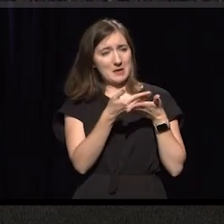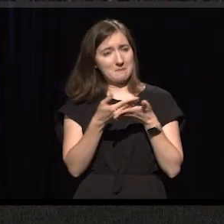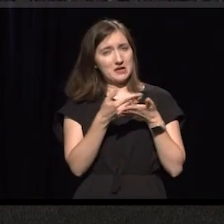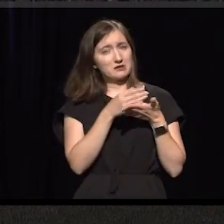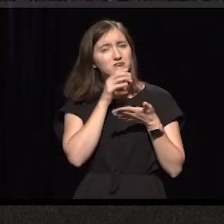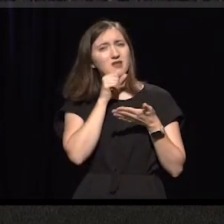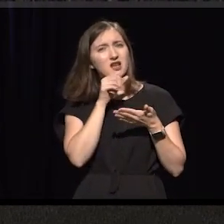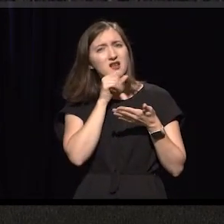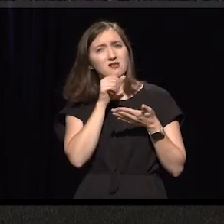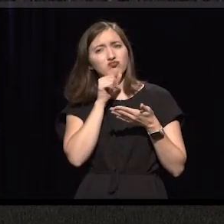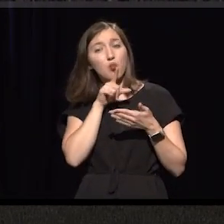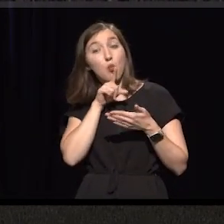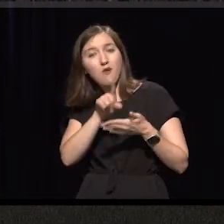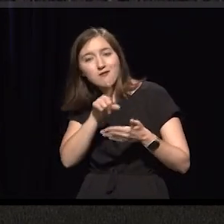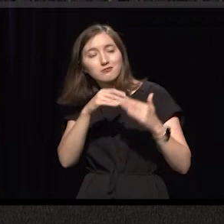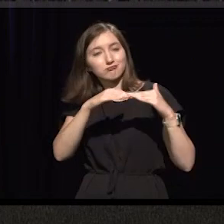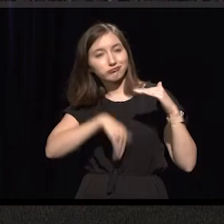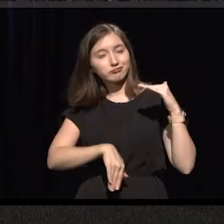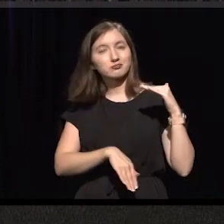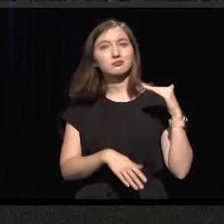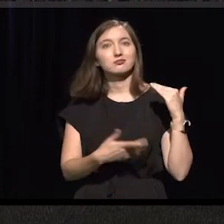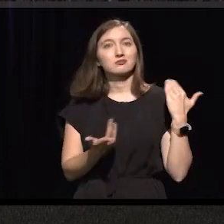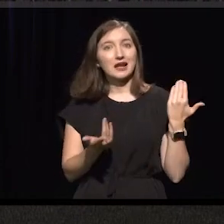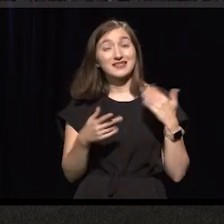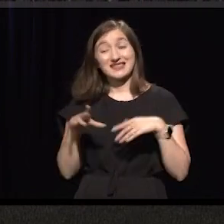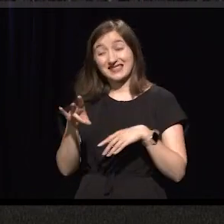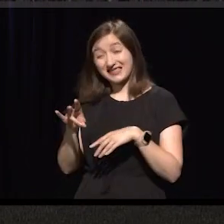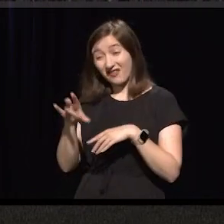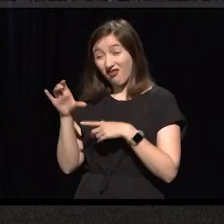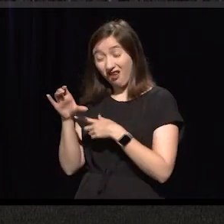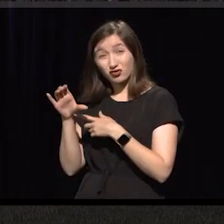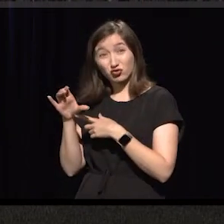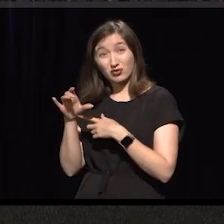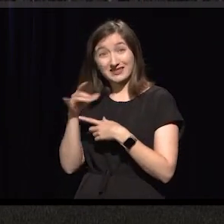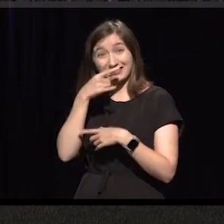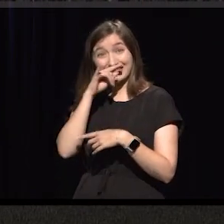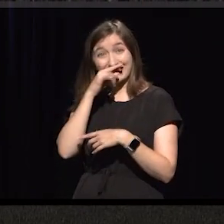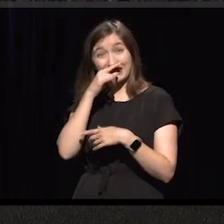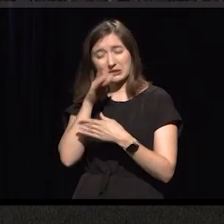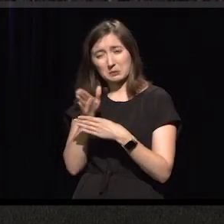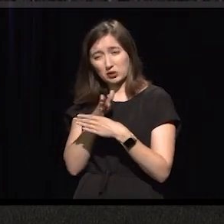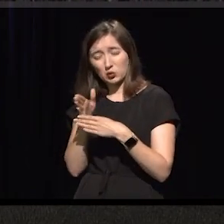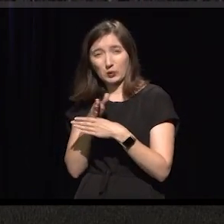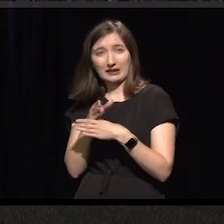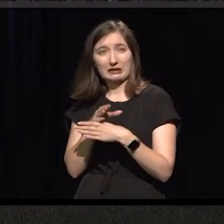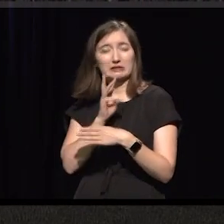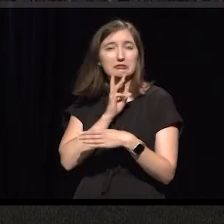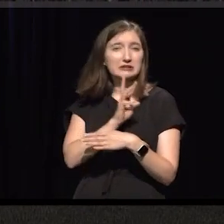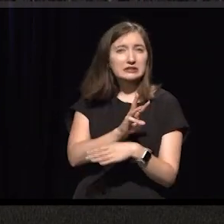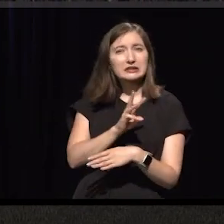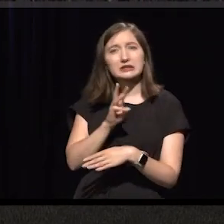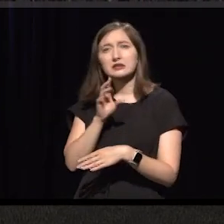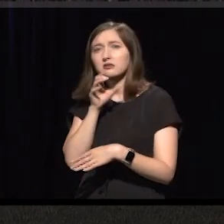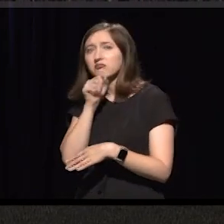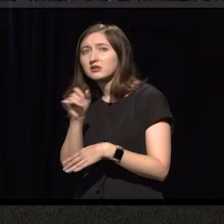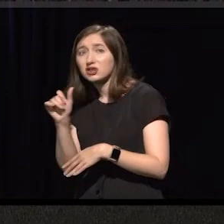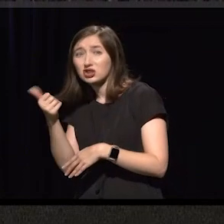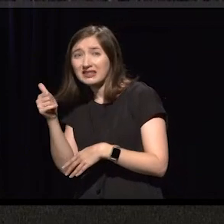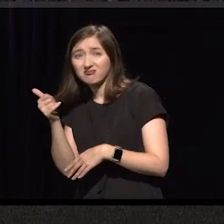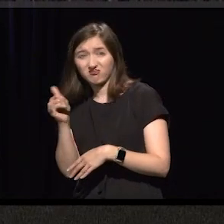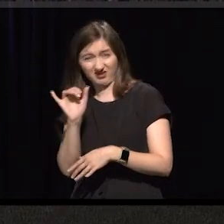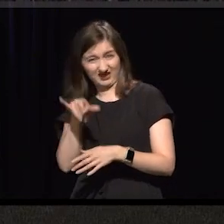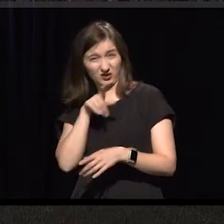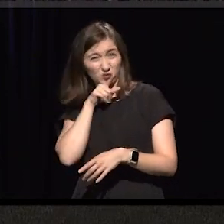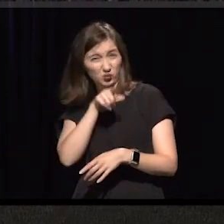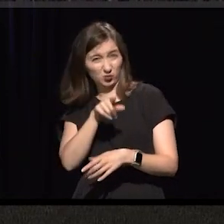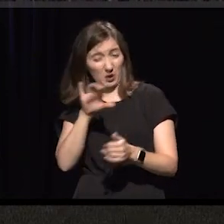virus, and there were 700 cases of kids between 6 and 10 years old. Do we by chance have an updated number?